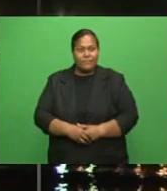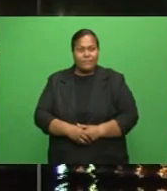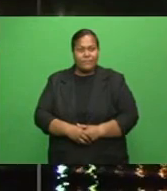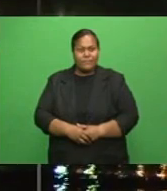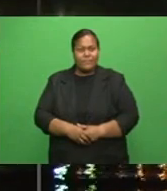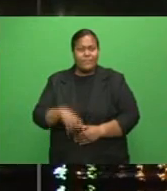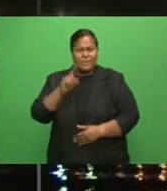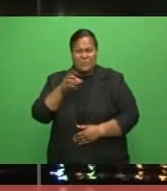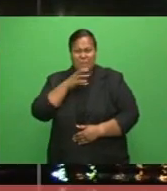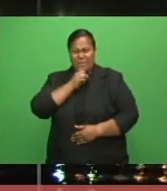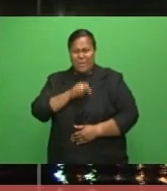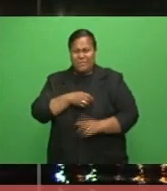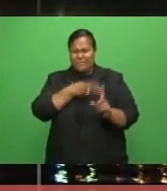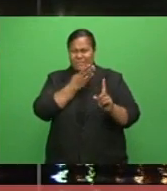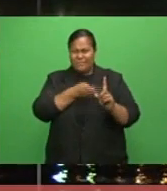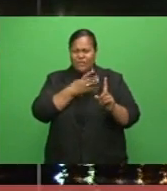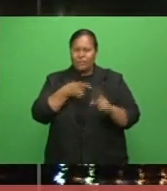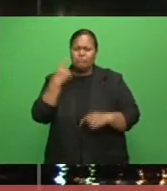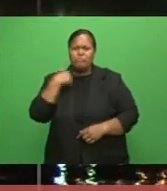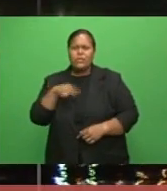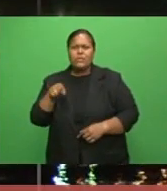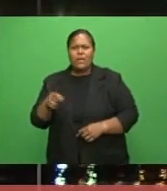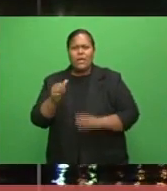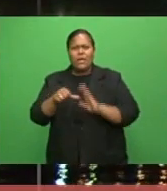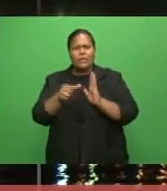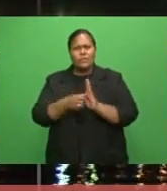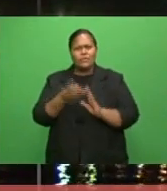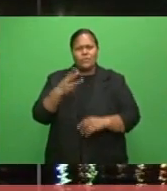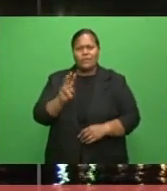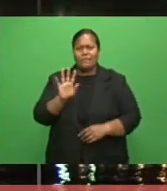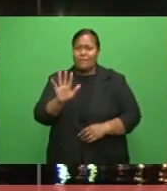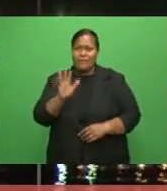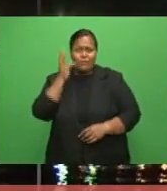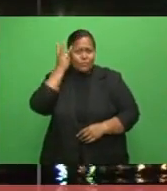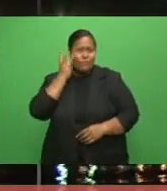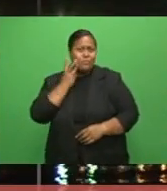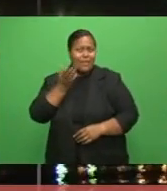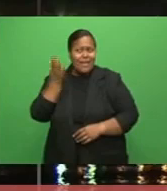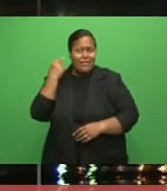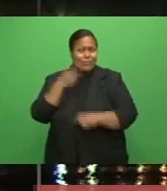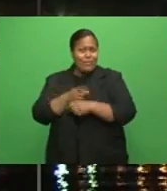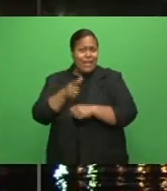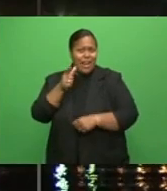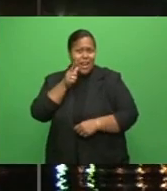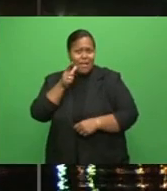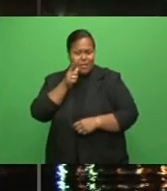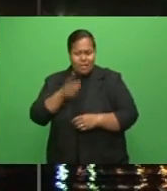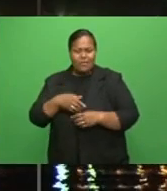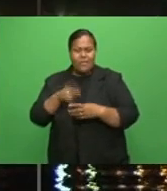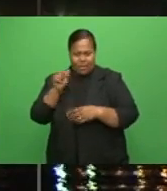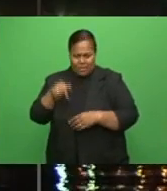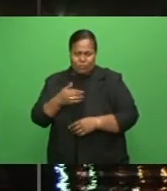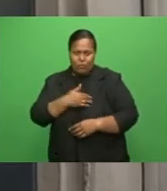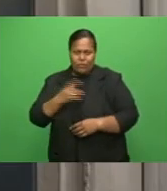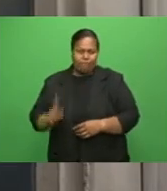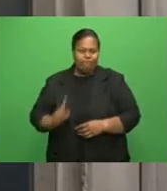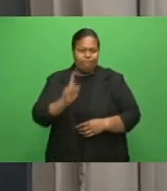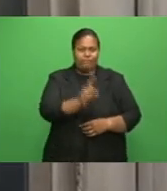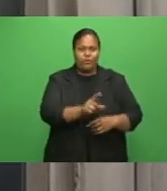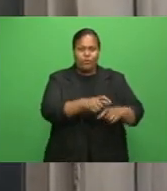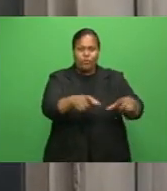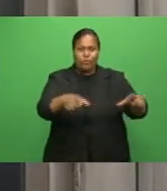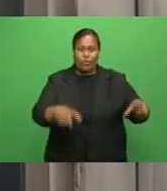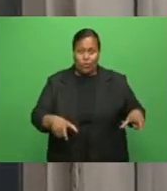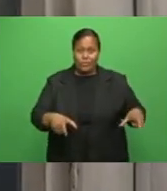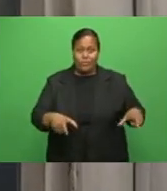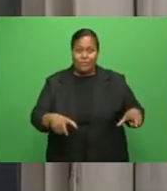A man alleged to have murdered a 35-year-old woman in Lami last week appeared in the Suva Magistrates Court this morning. Arvind Chand Rai,